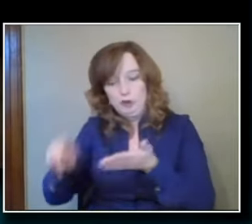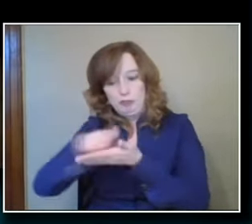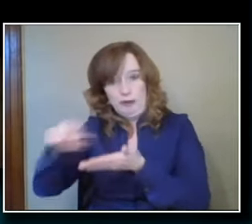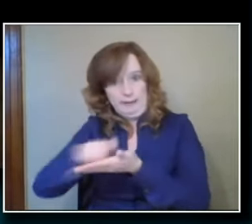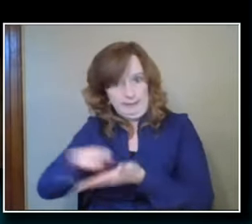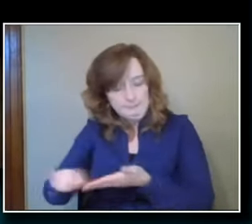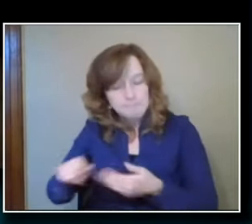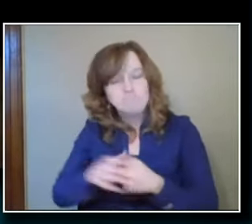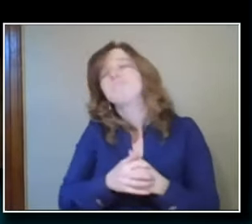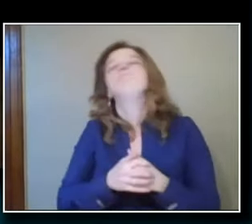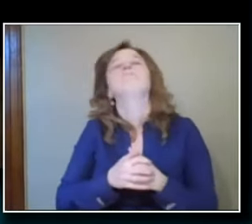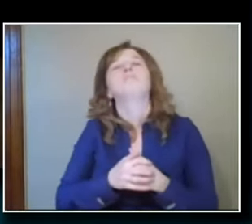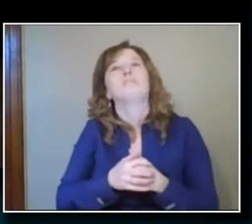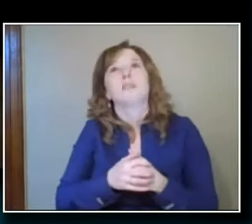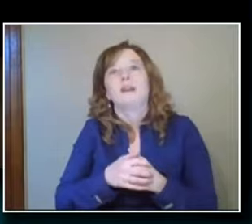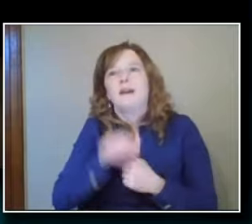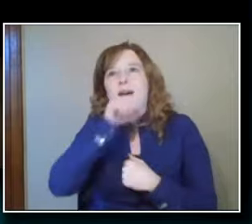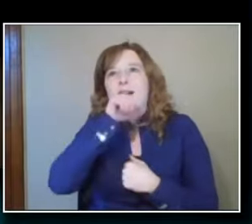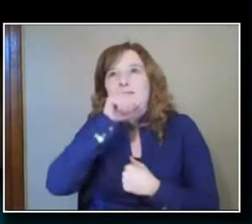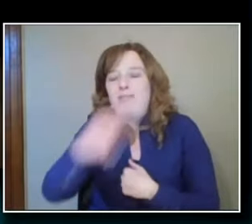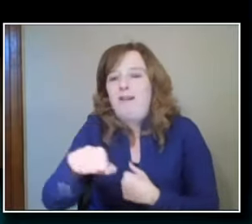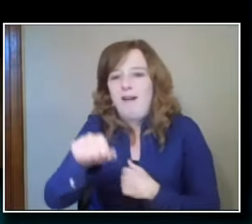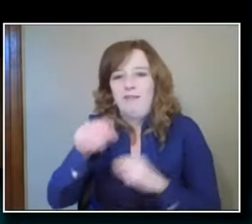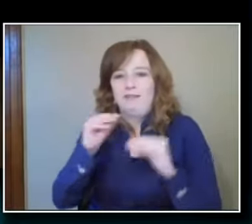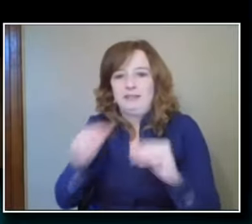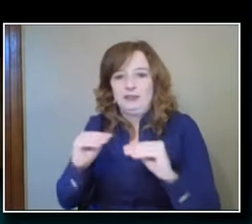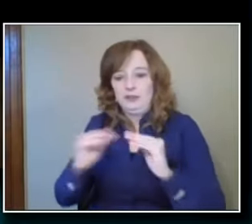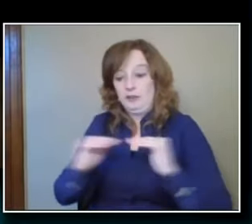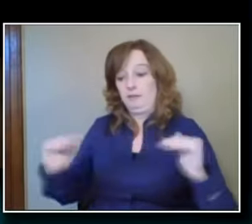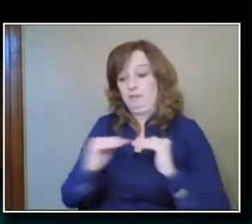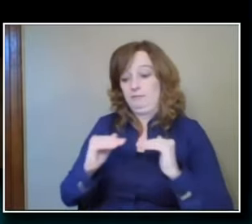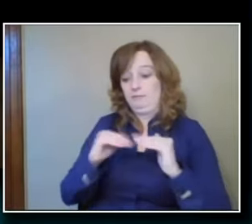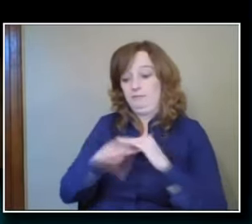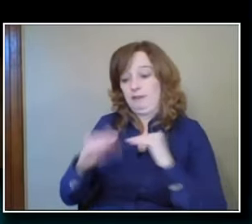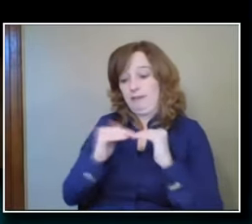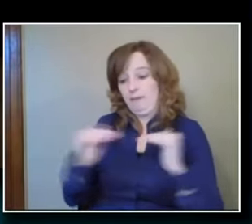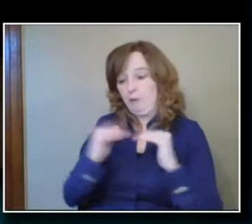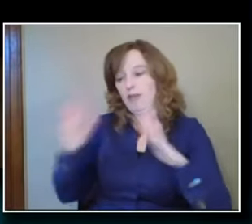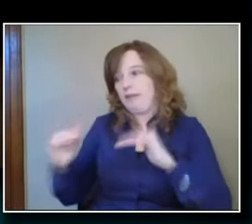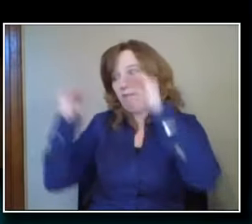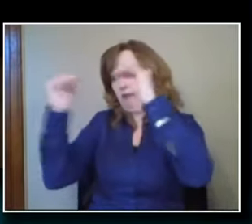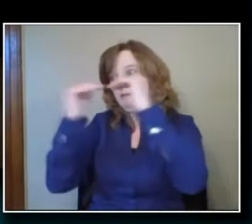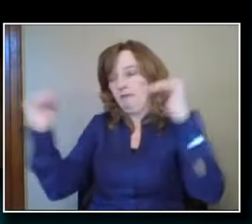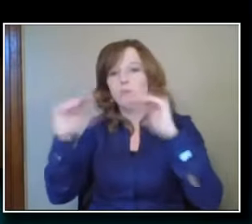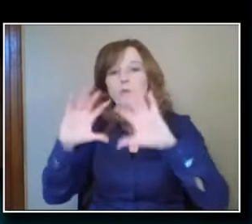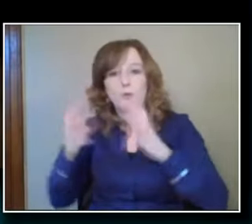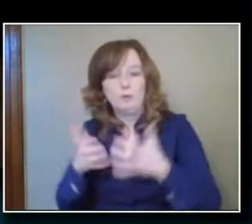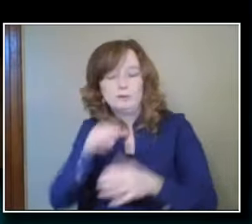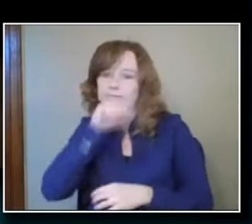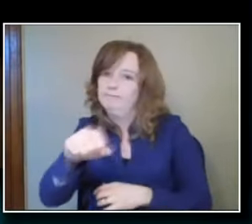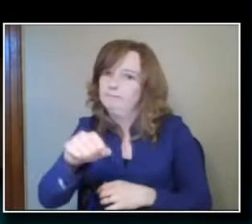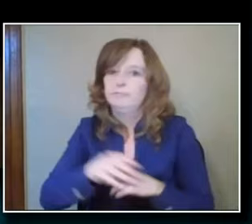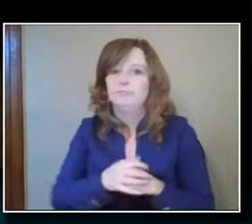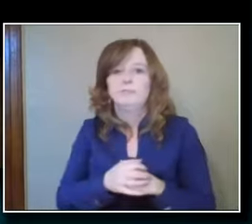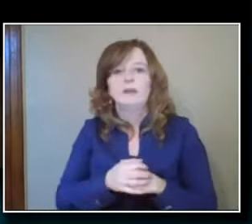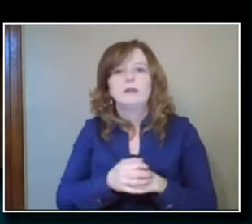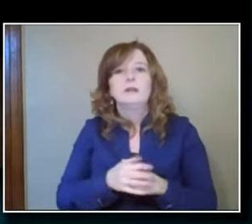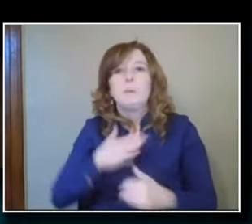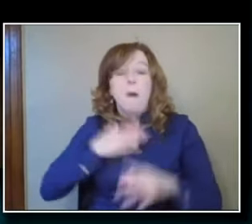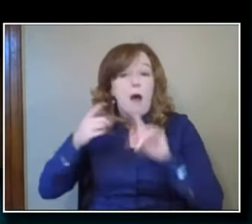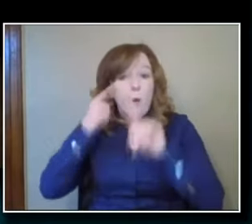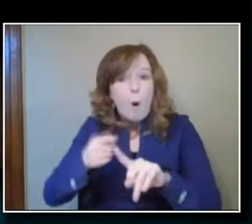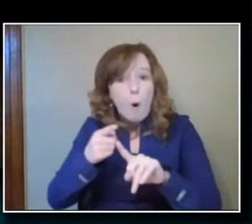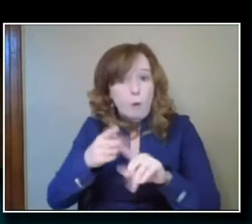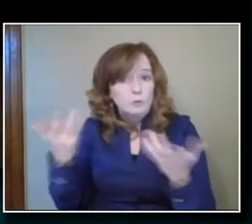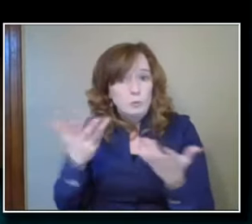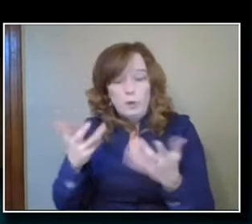I love teaching those courses, and my obvious goal is to communicate the material in a way that the students